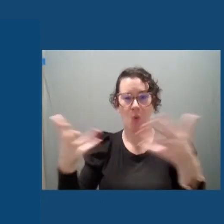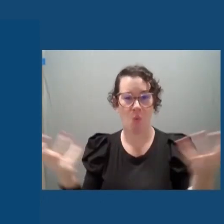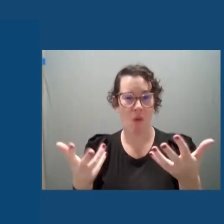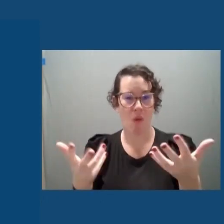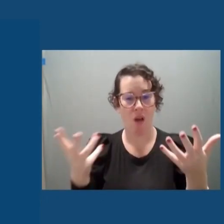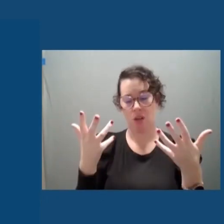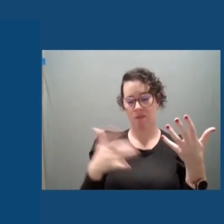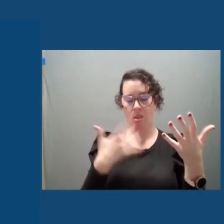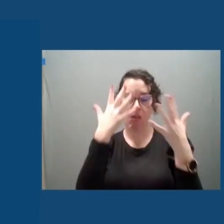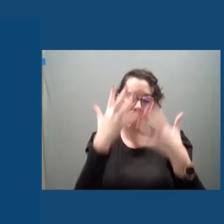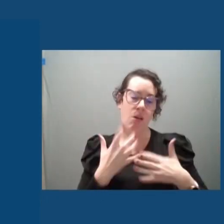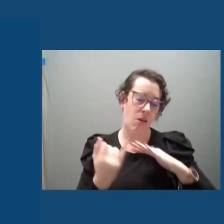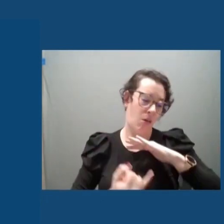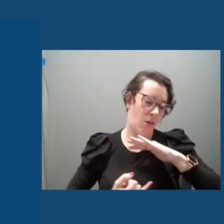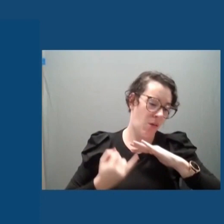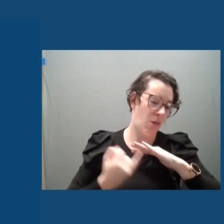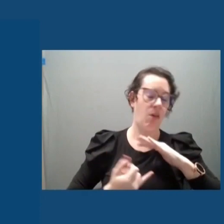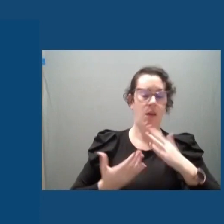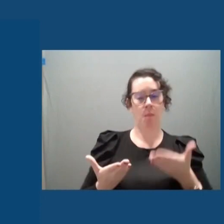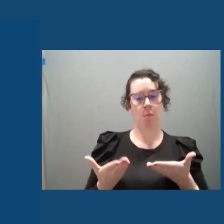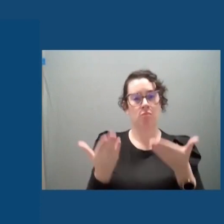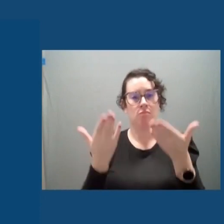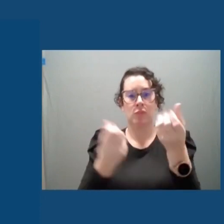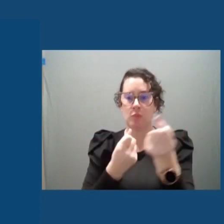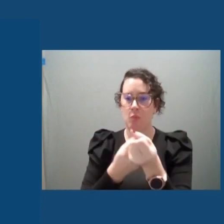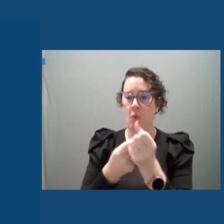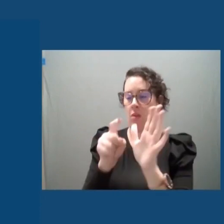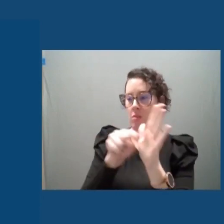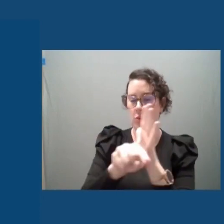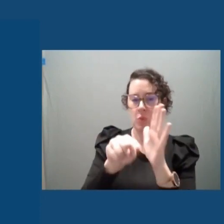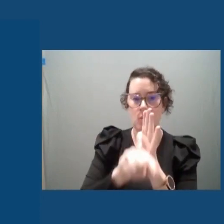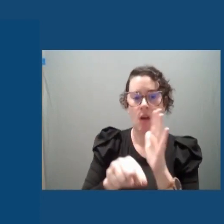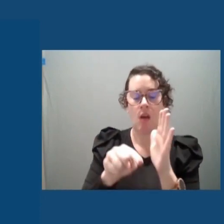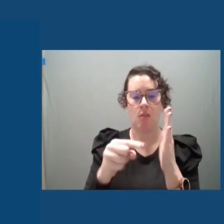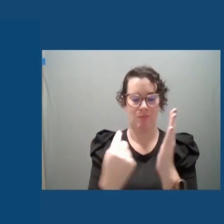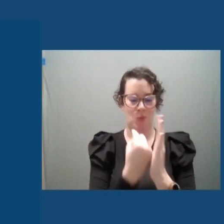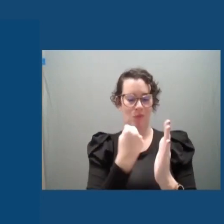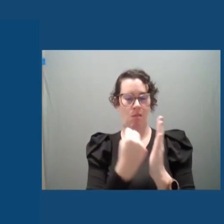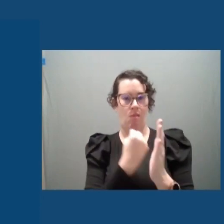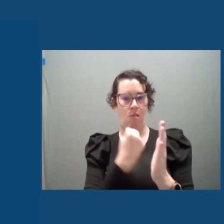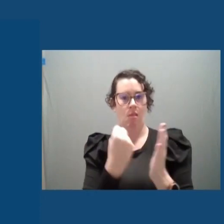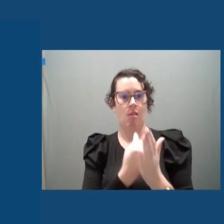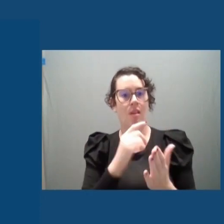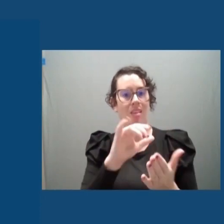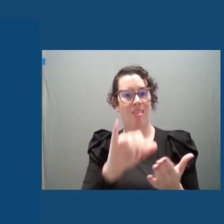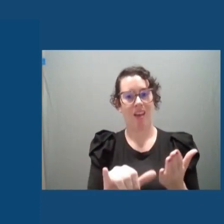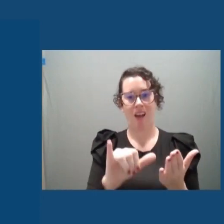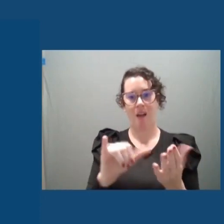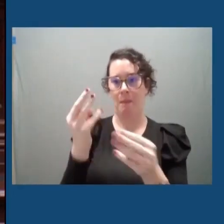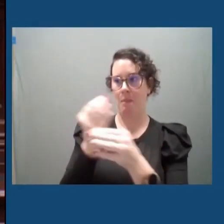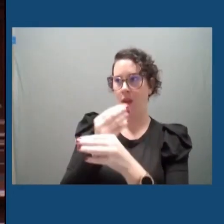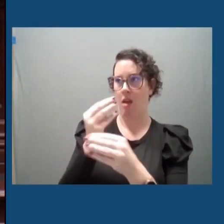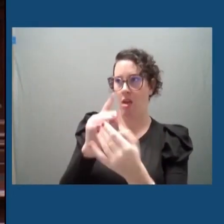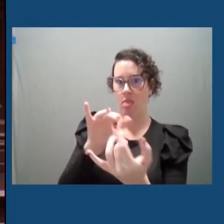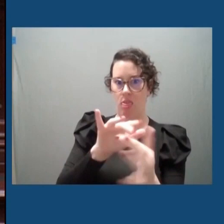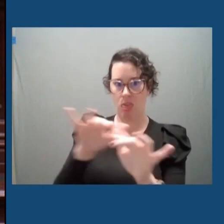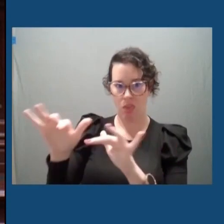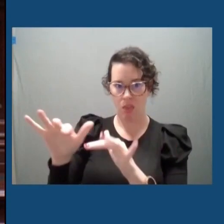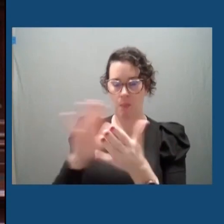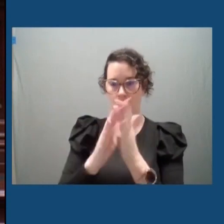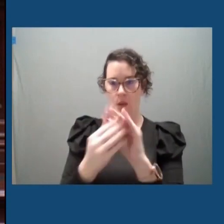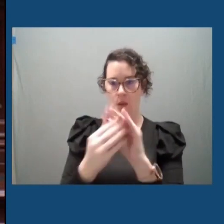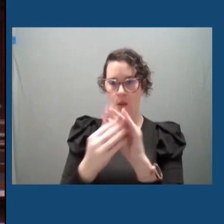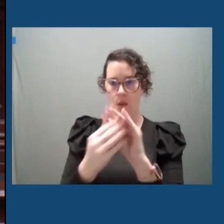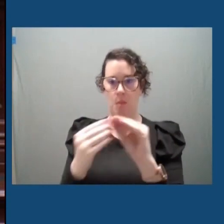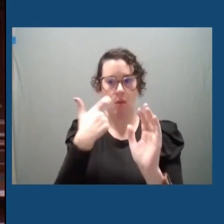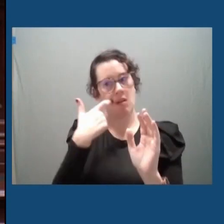even suicide. The algorithms that make social media so addictive push that darkness onto young